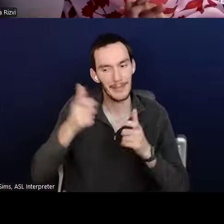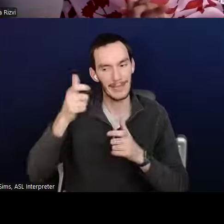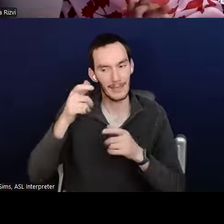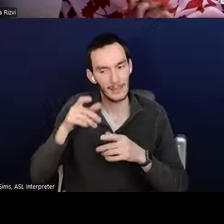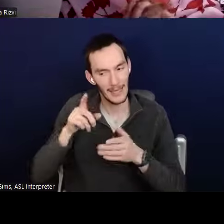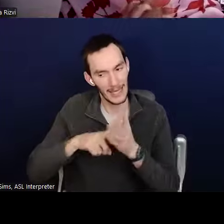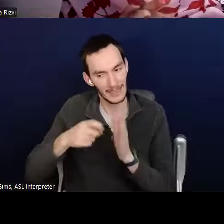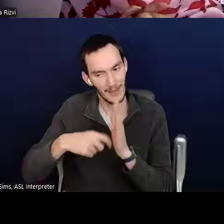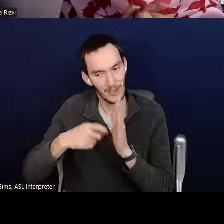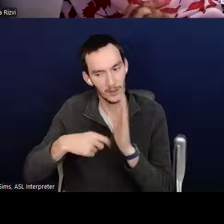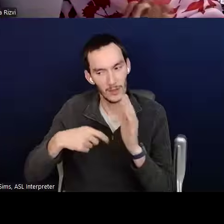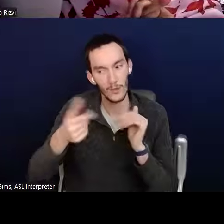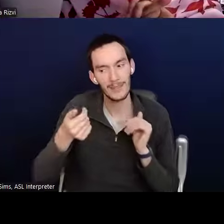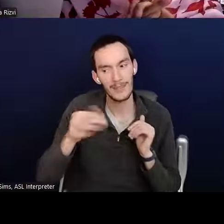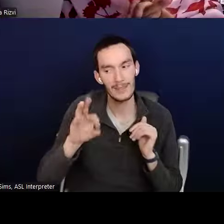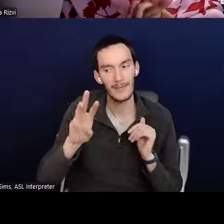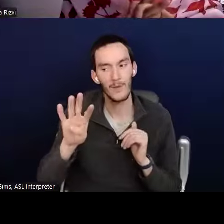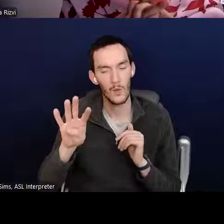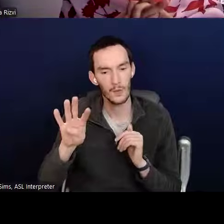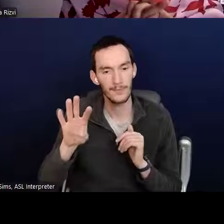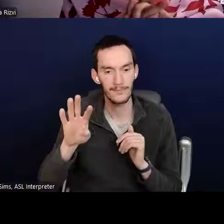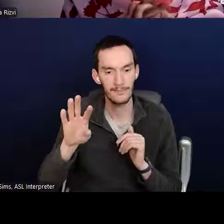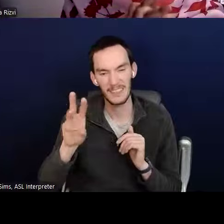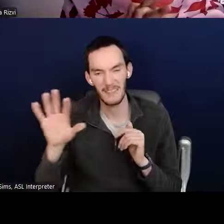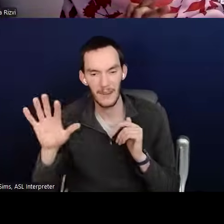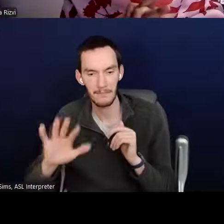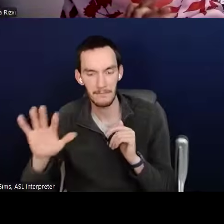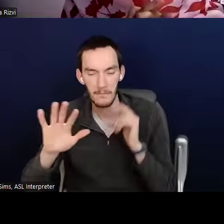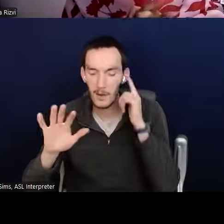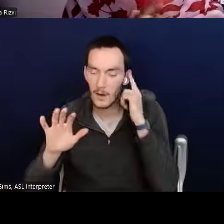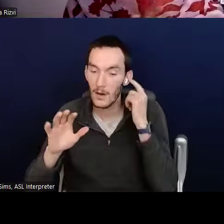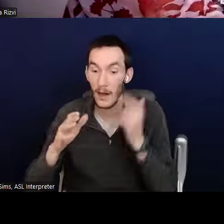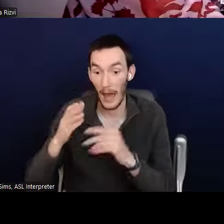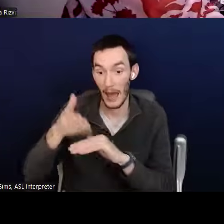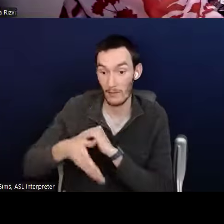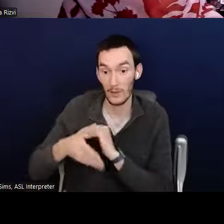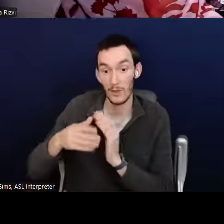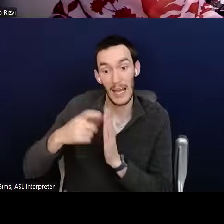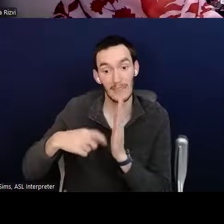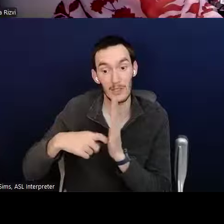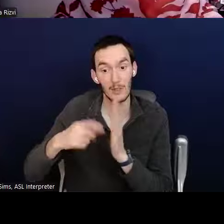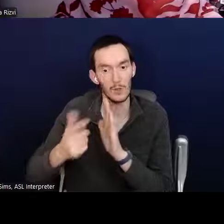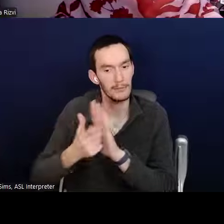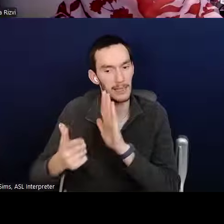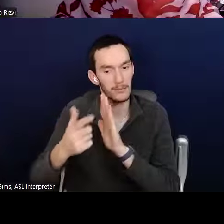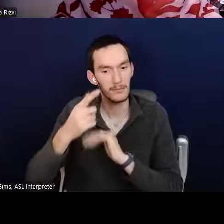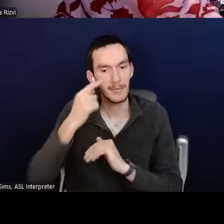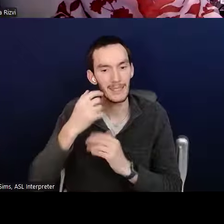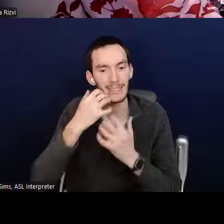George Dales was 1964-65, after which excavations were banned due to the problem of conserving the